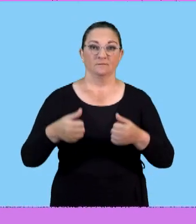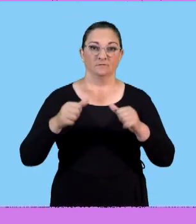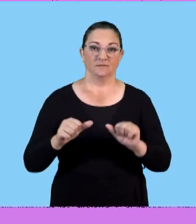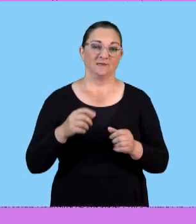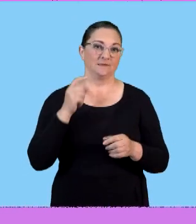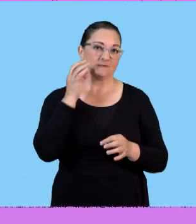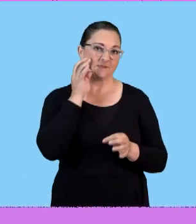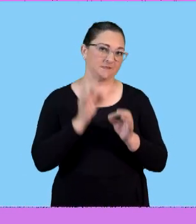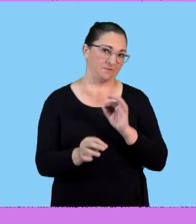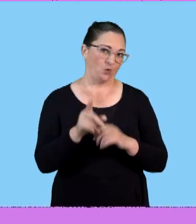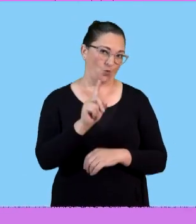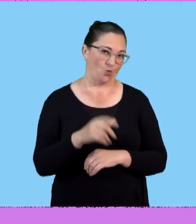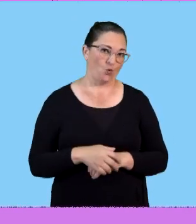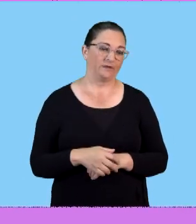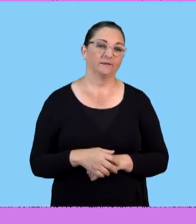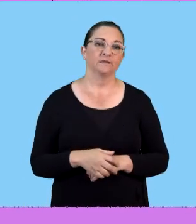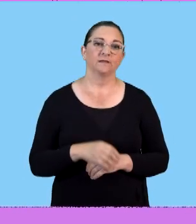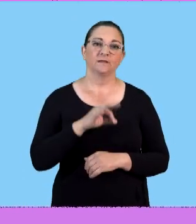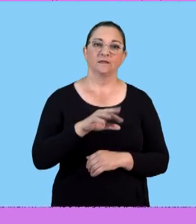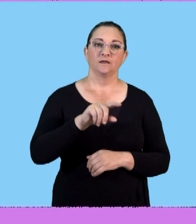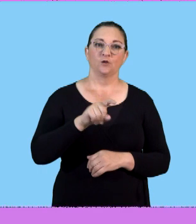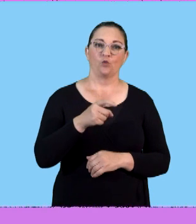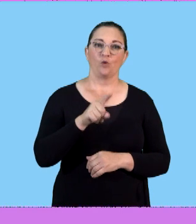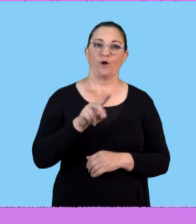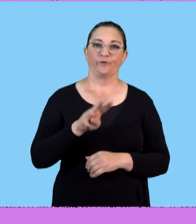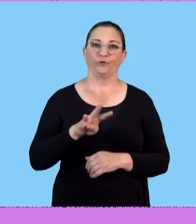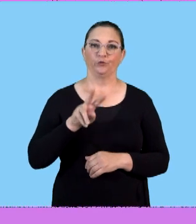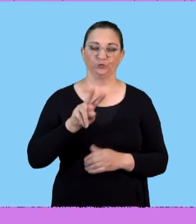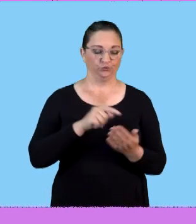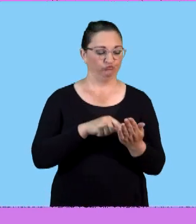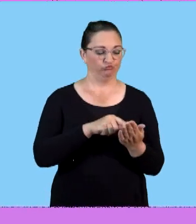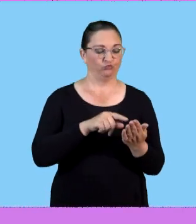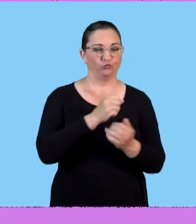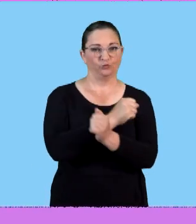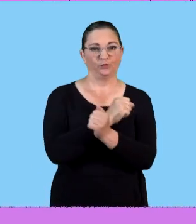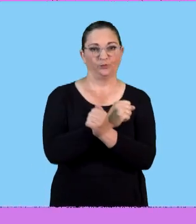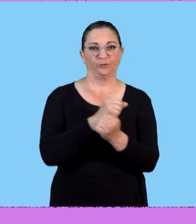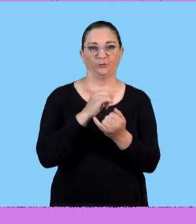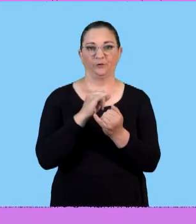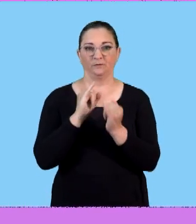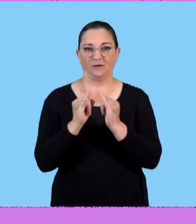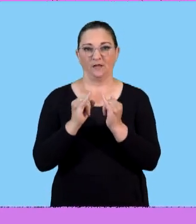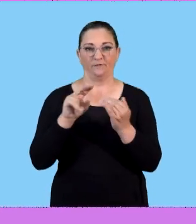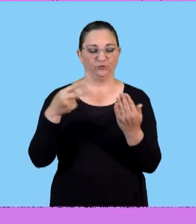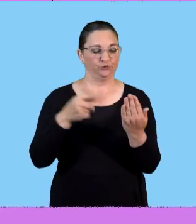formula. So now I'm going to simplify by typing in 3,142 multiply by 11